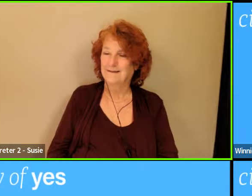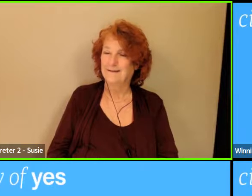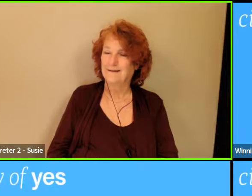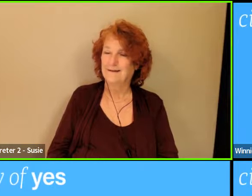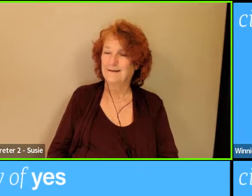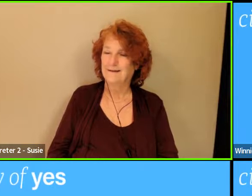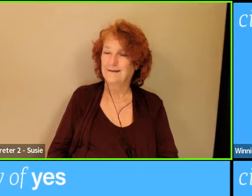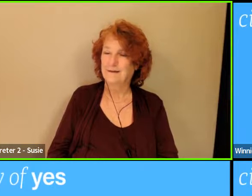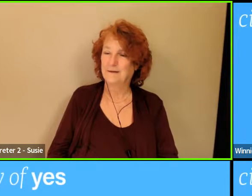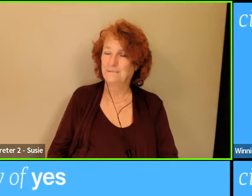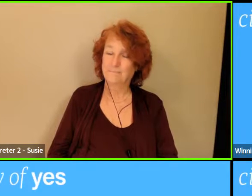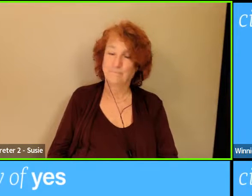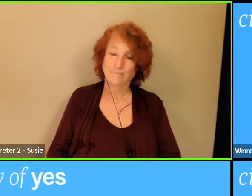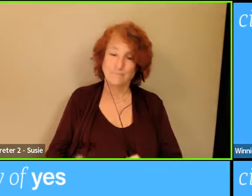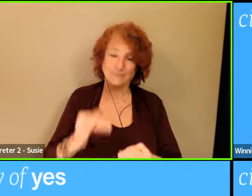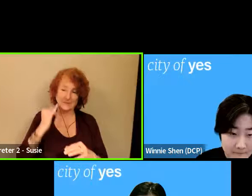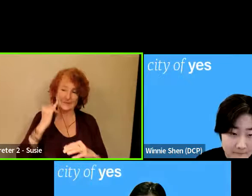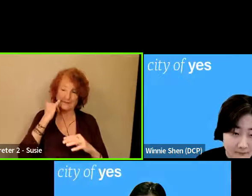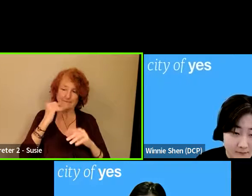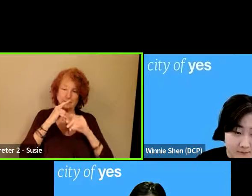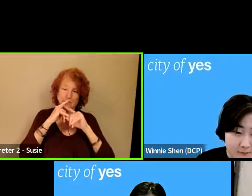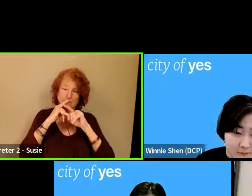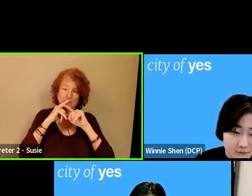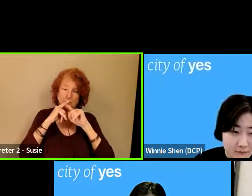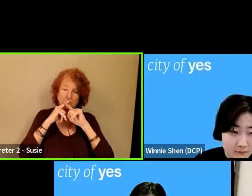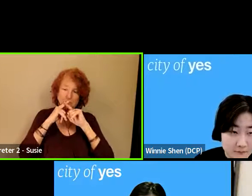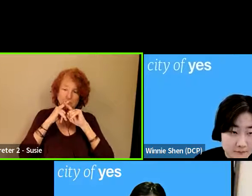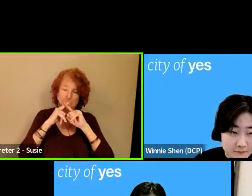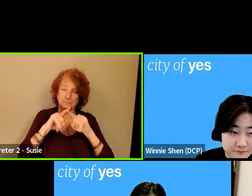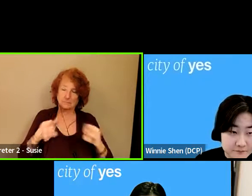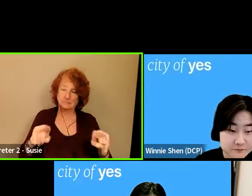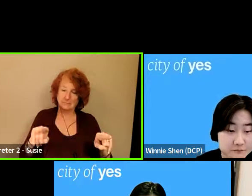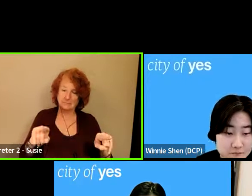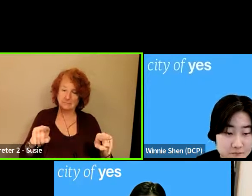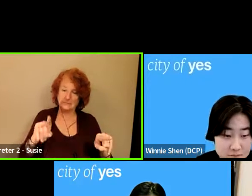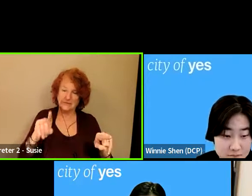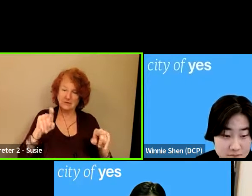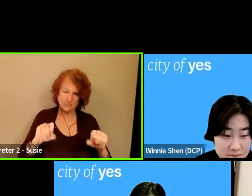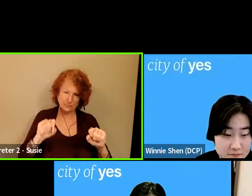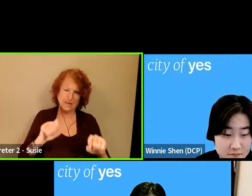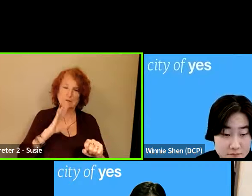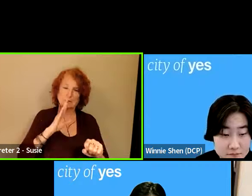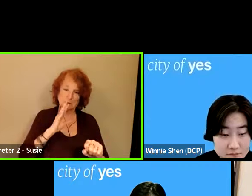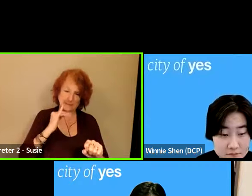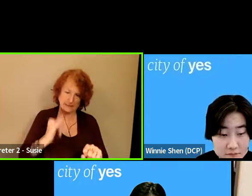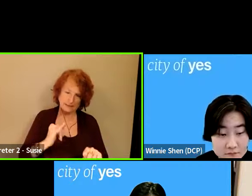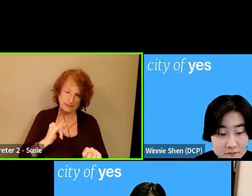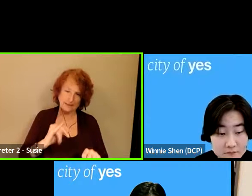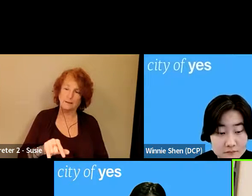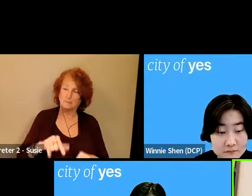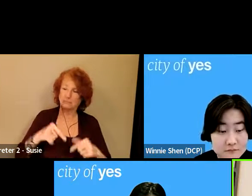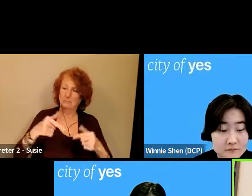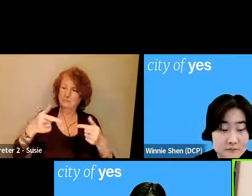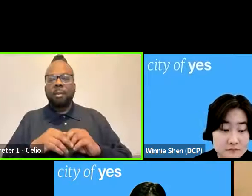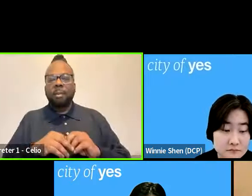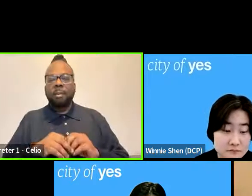Hazel, if you unmic, you should be able to speak.